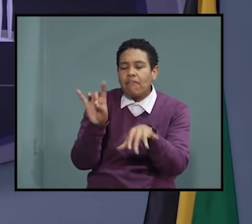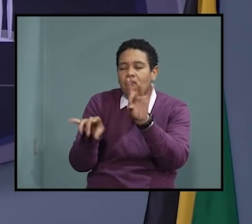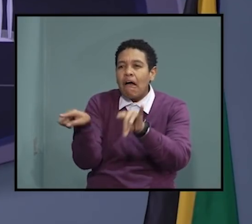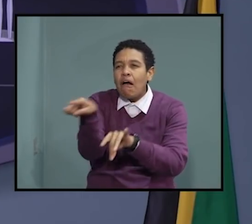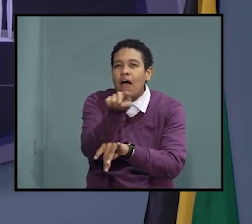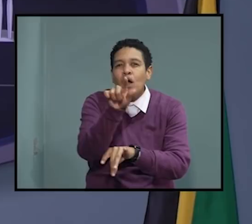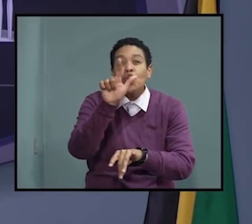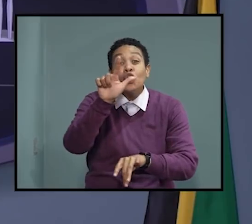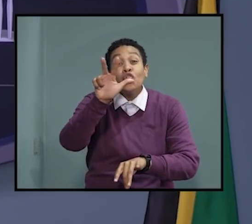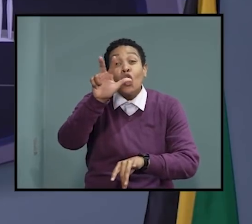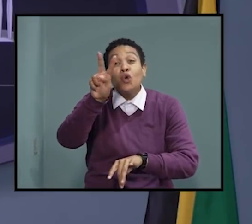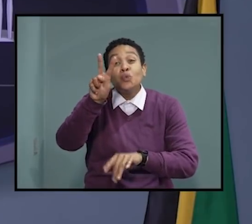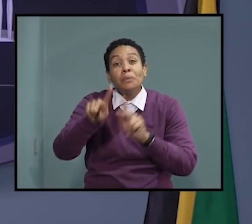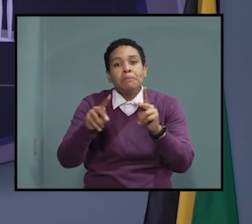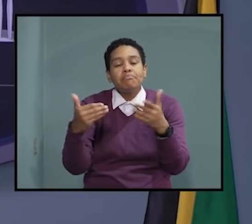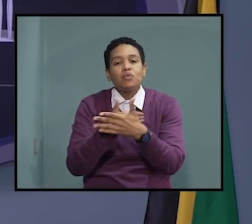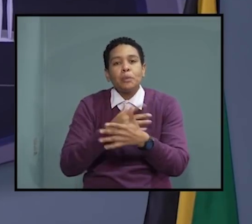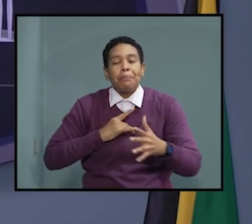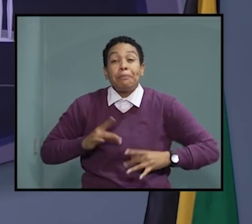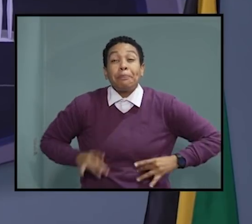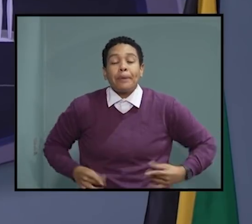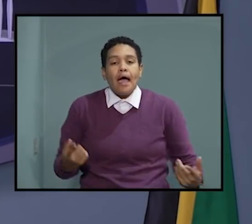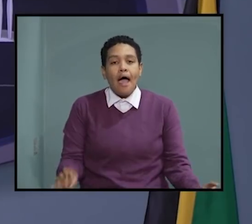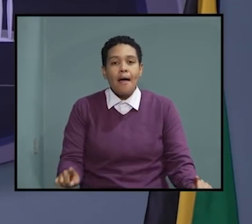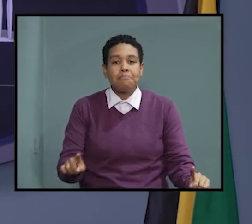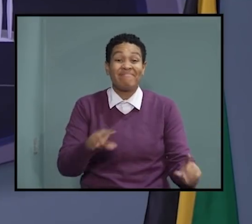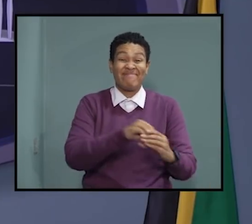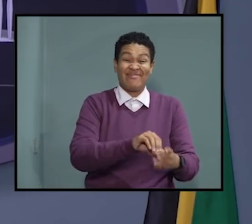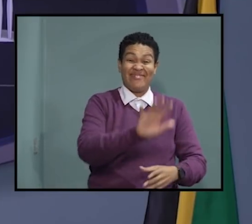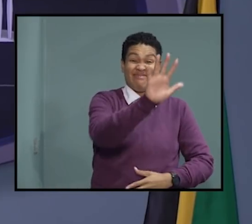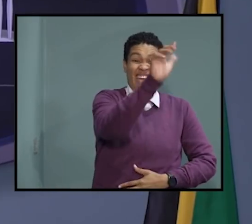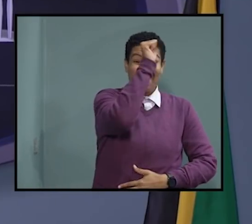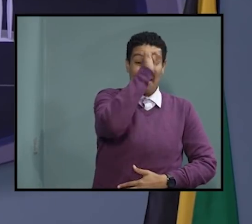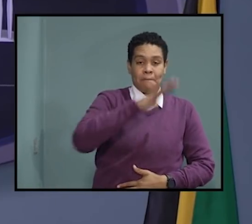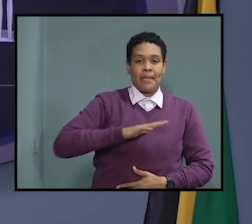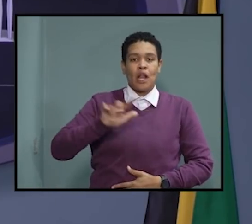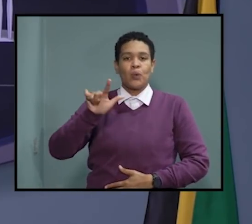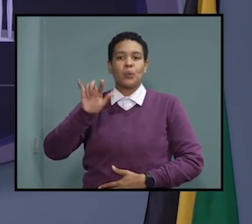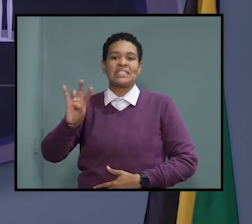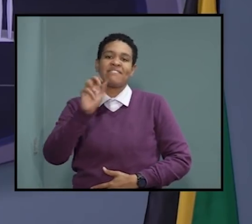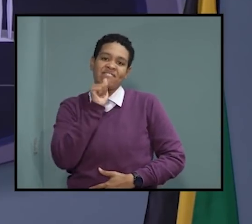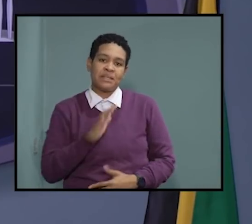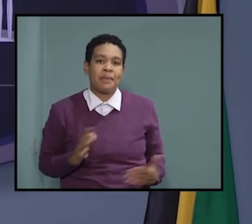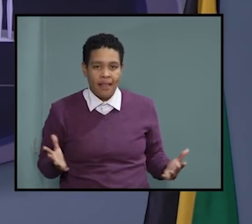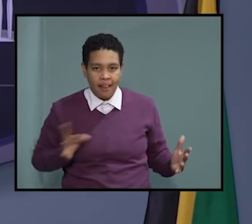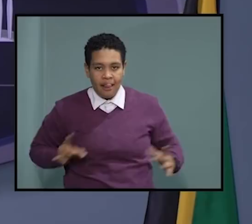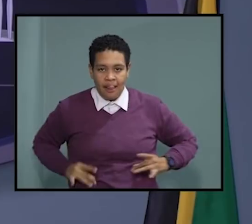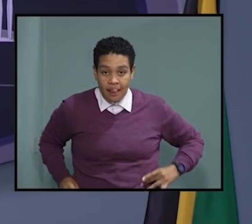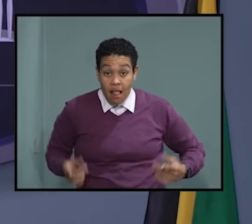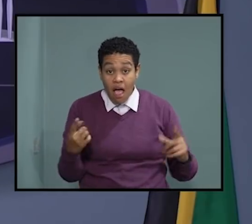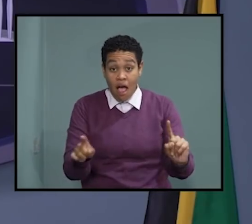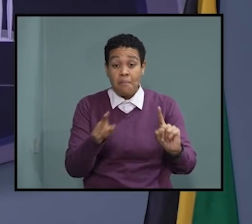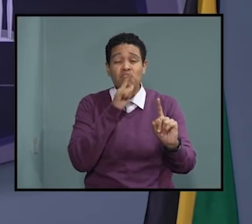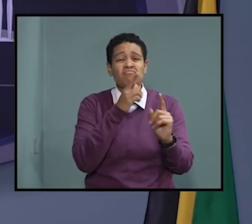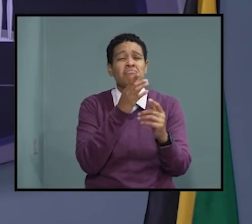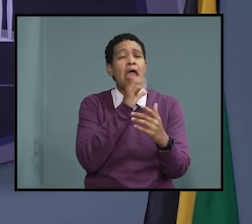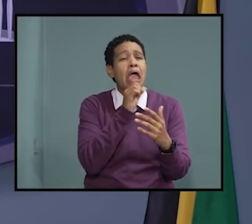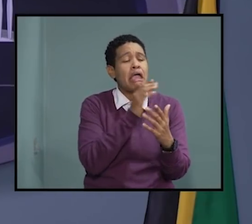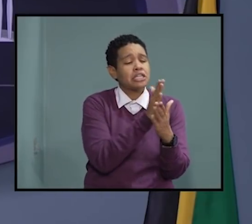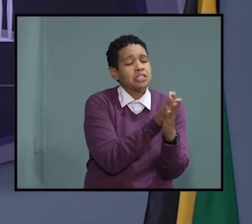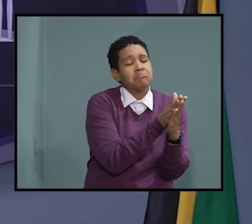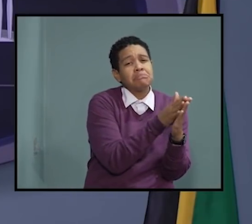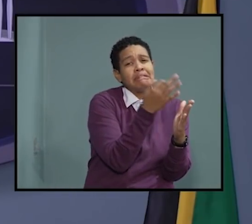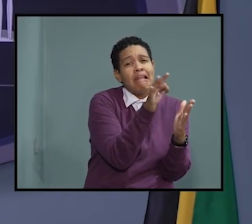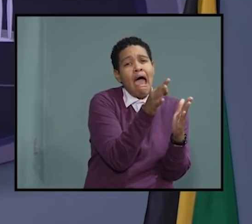The new cases comprise of 5 males and 27 females who range in ages from